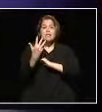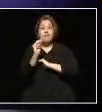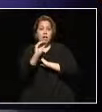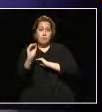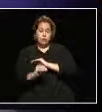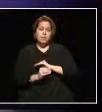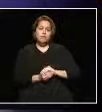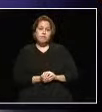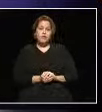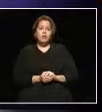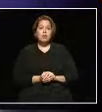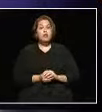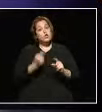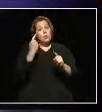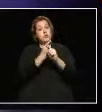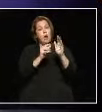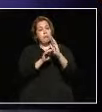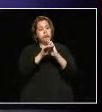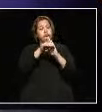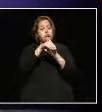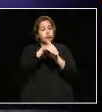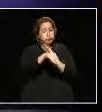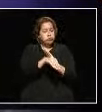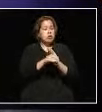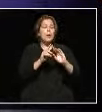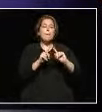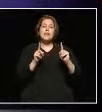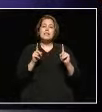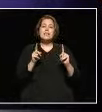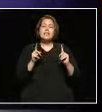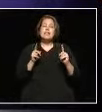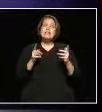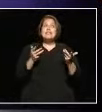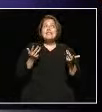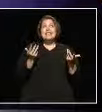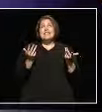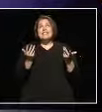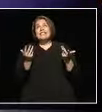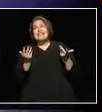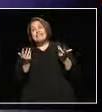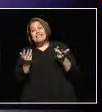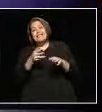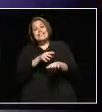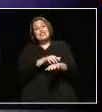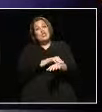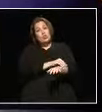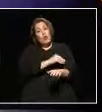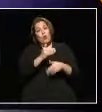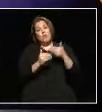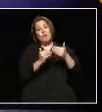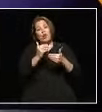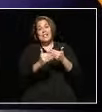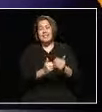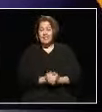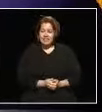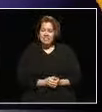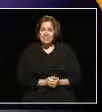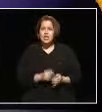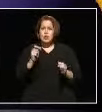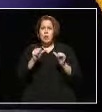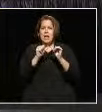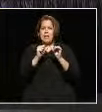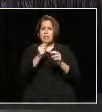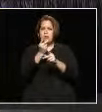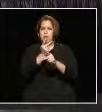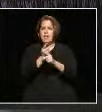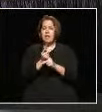5%. So it's moving in the right direction, but it's moving there slowly, and so we've just got to continue to do our